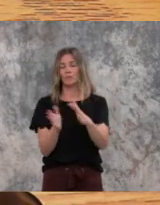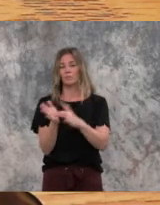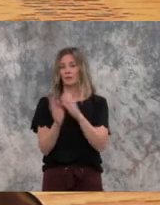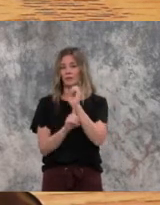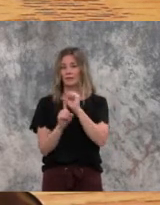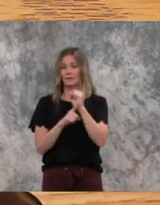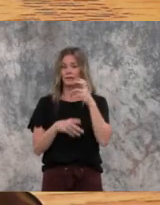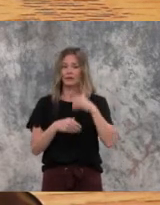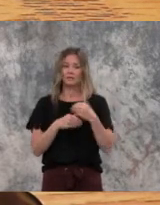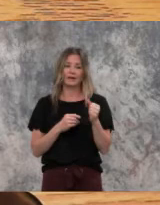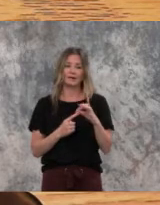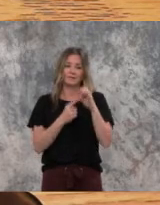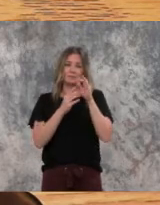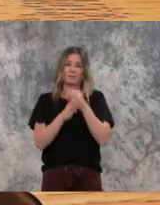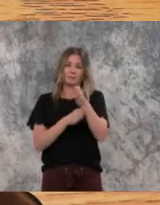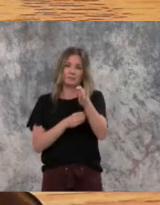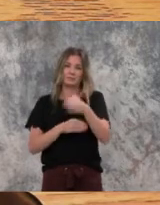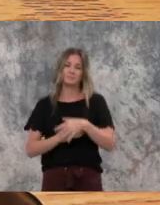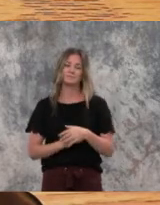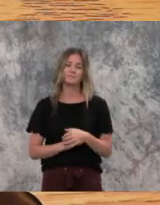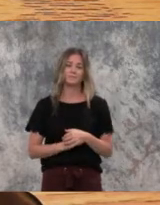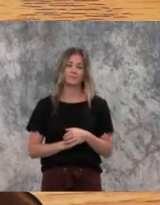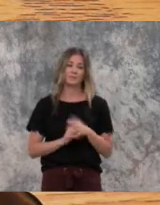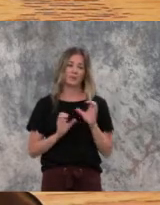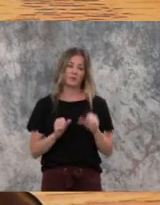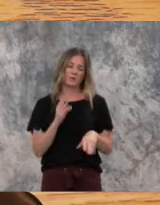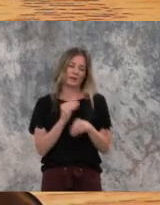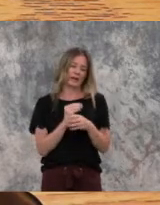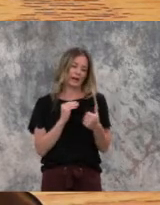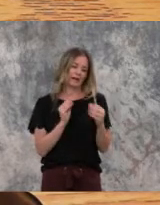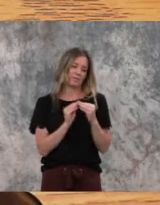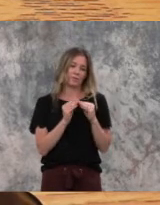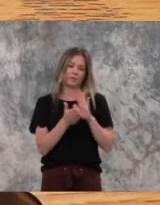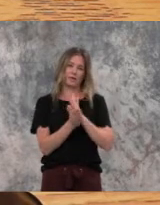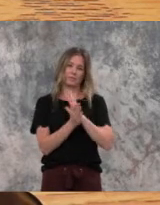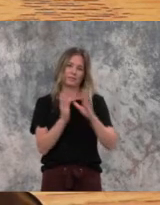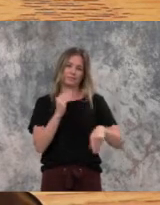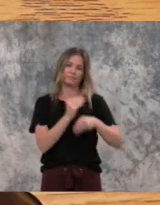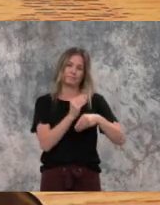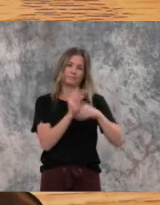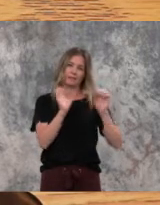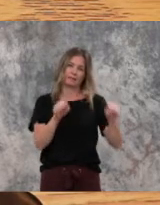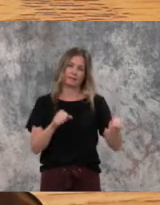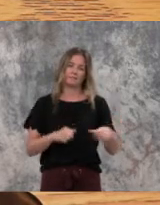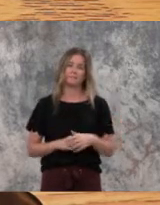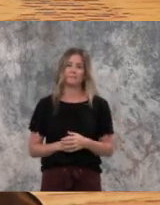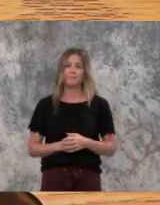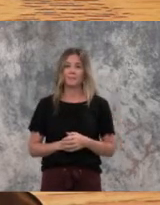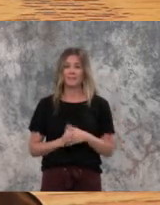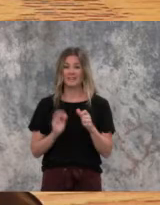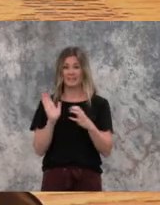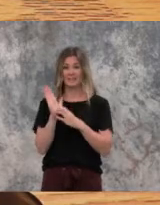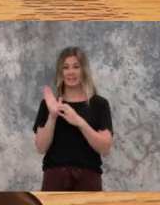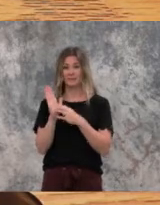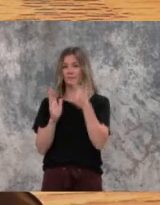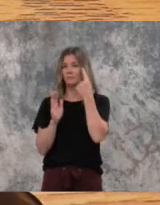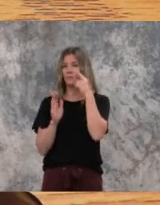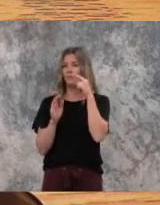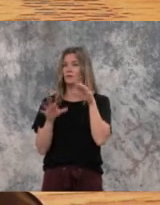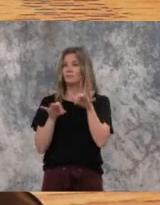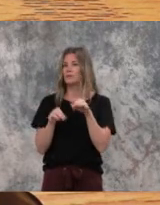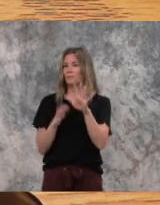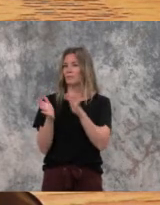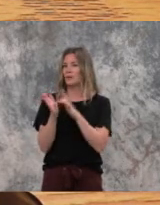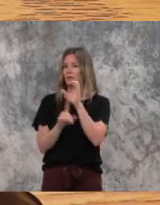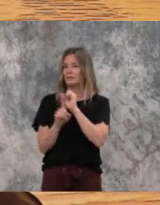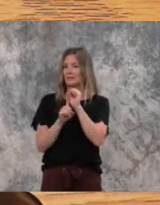condition, including any specialists. You can add an additional page onto this if you need. This section here is to describe your medical